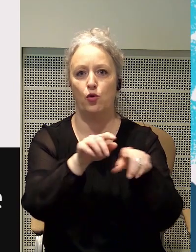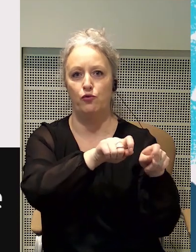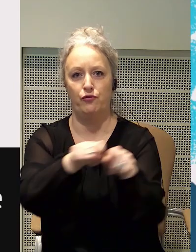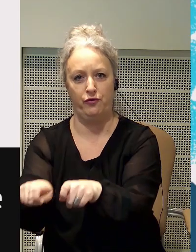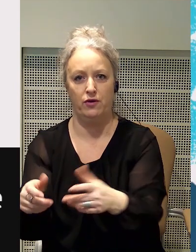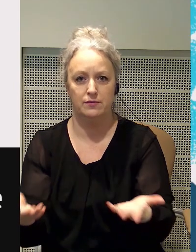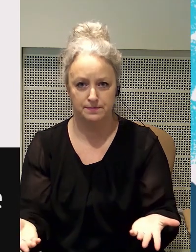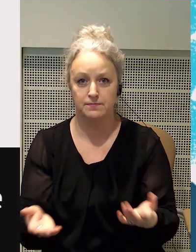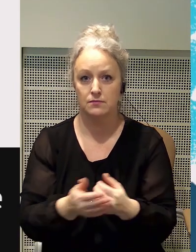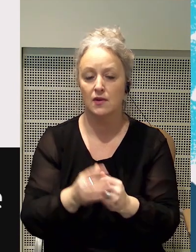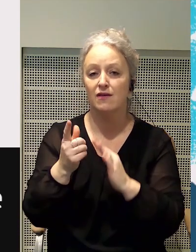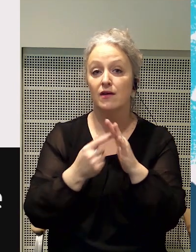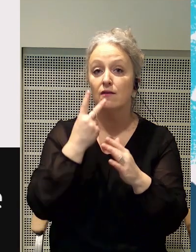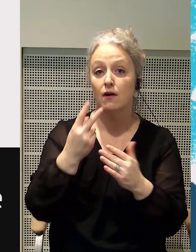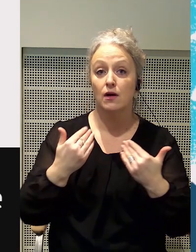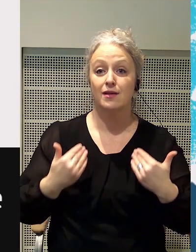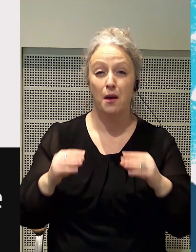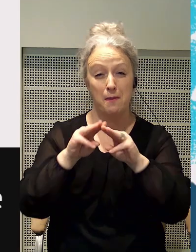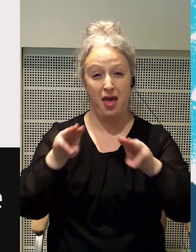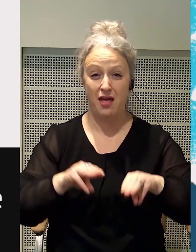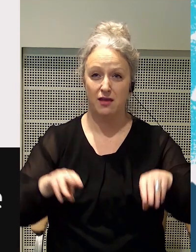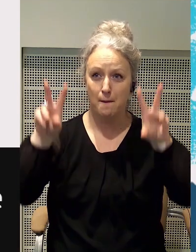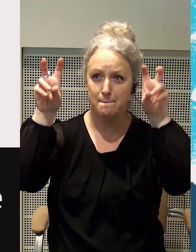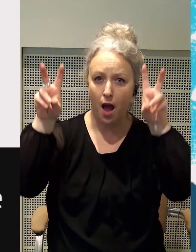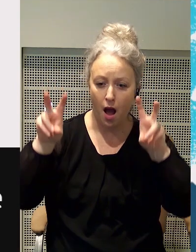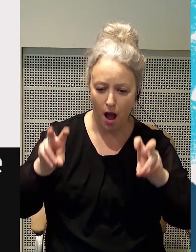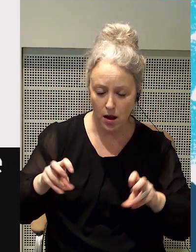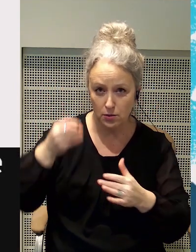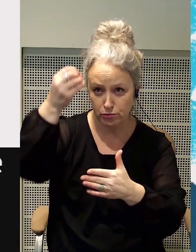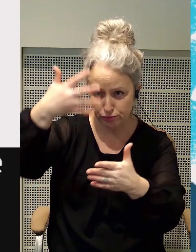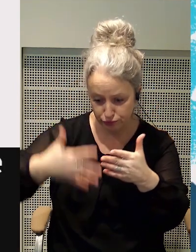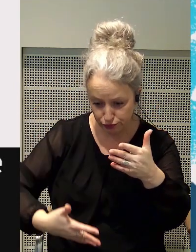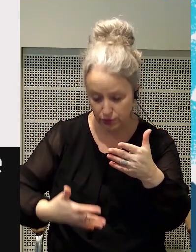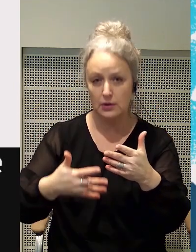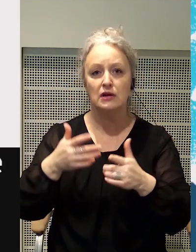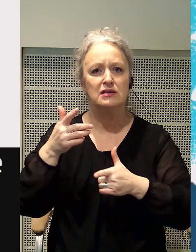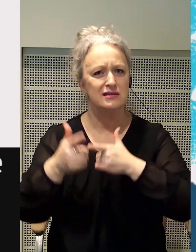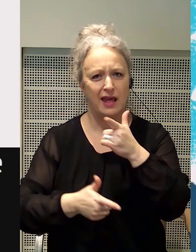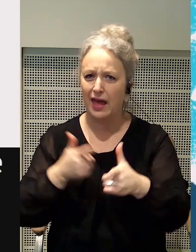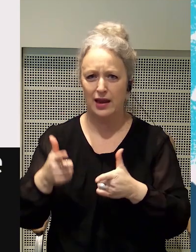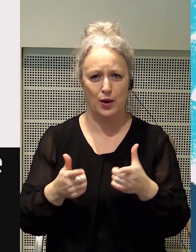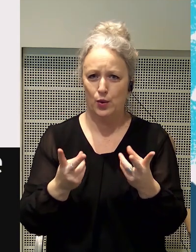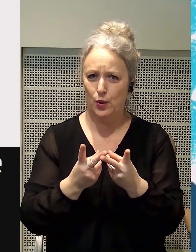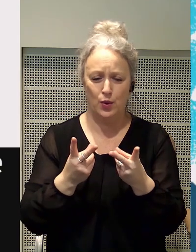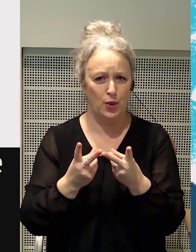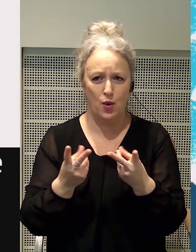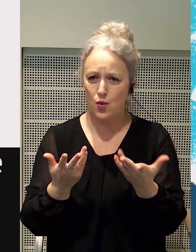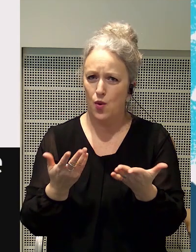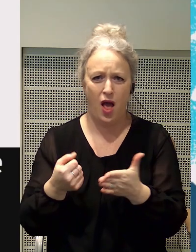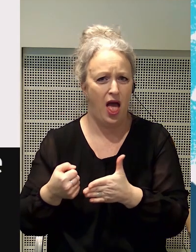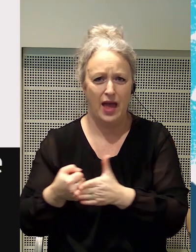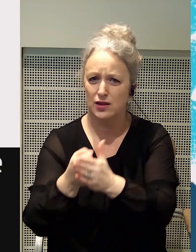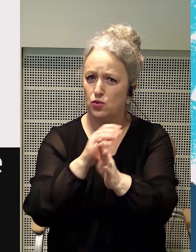not favorable for rare diseases because it's most of them about the high pricing of rare diseases medicines.